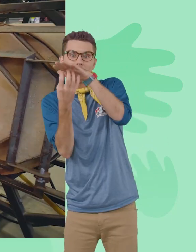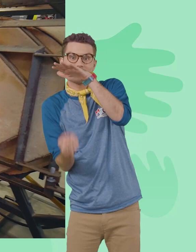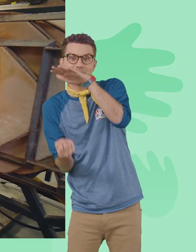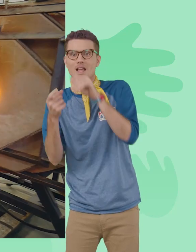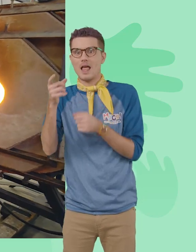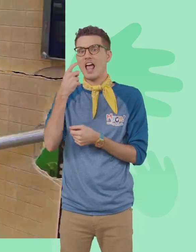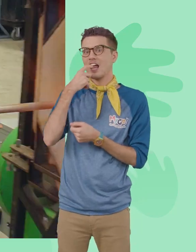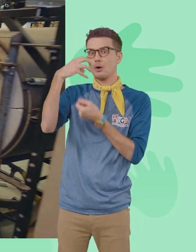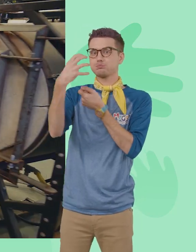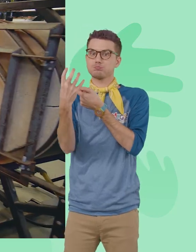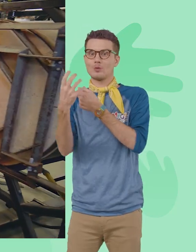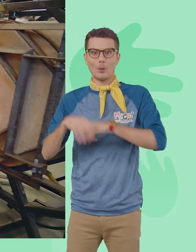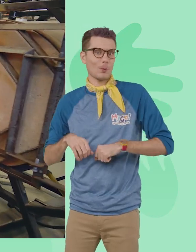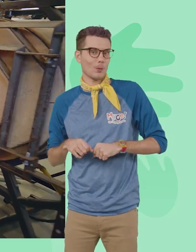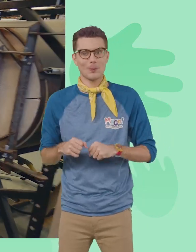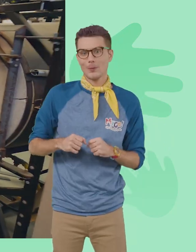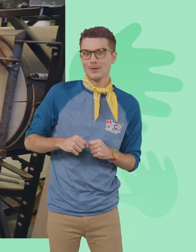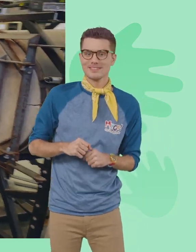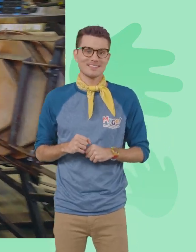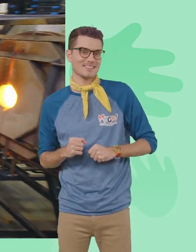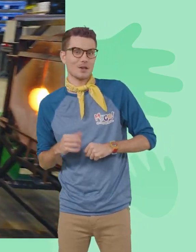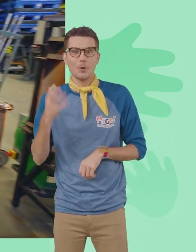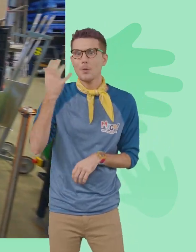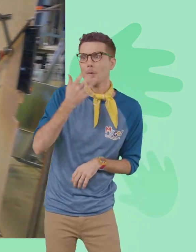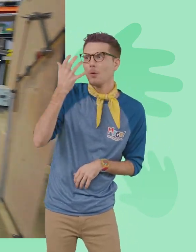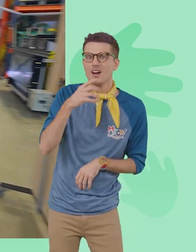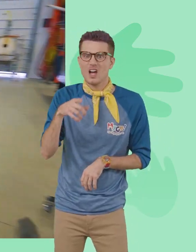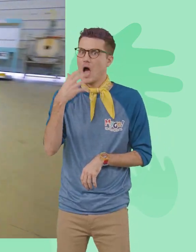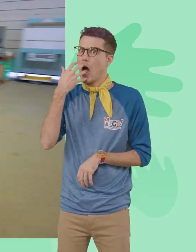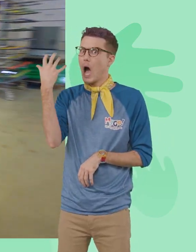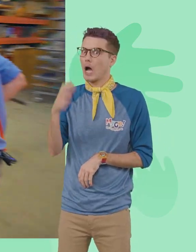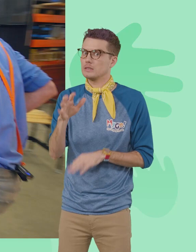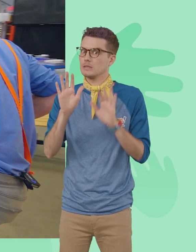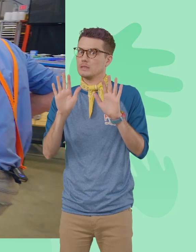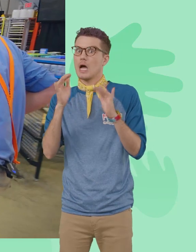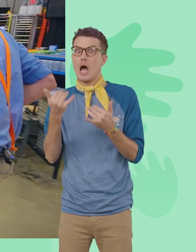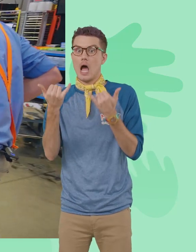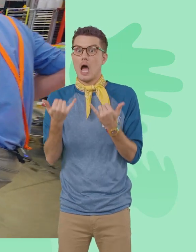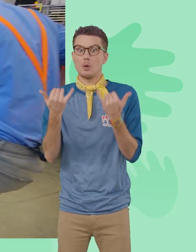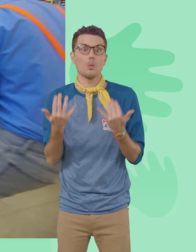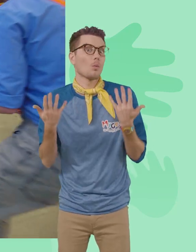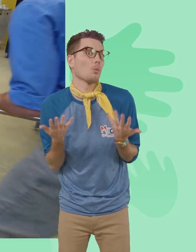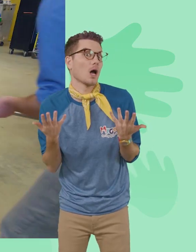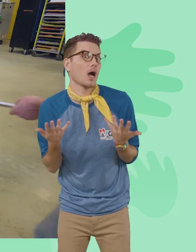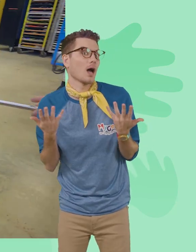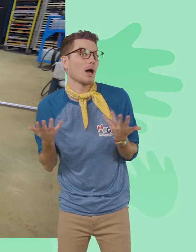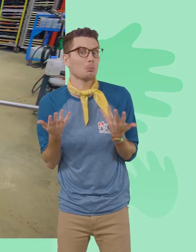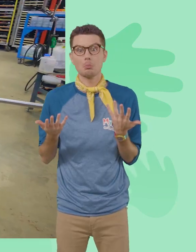Yeah. Whoa. Whoa. It is very hot. Okay.